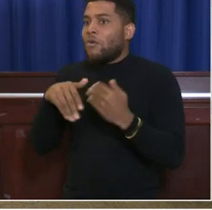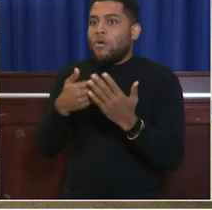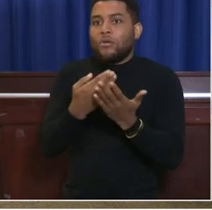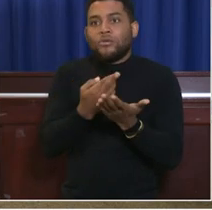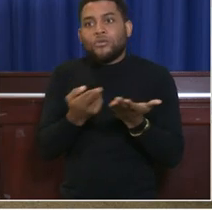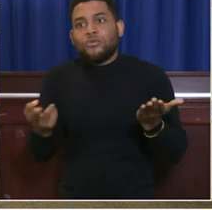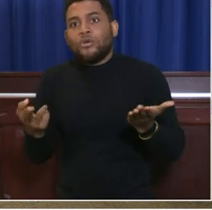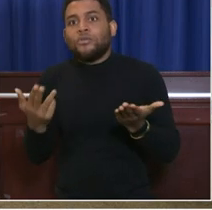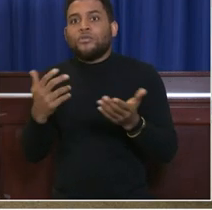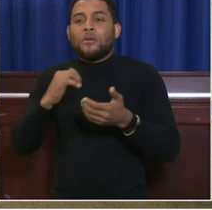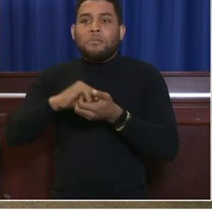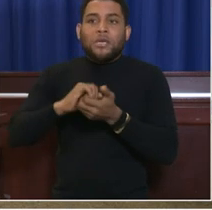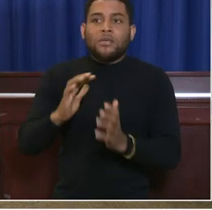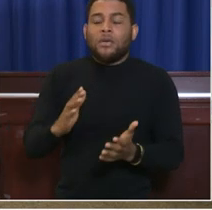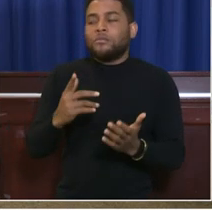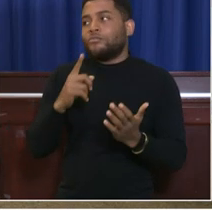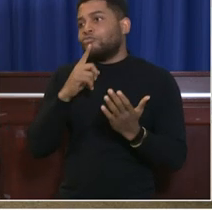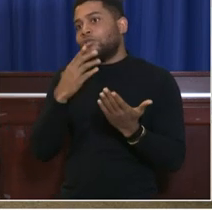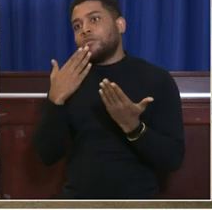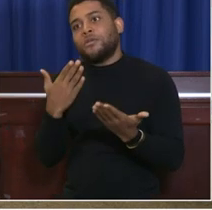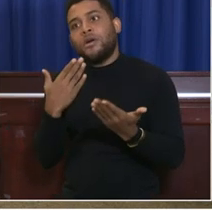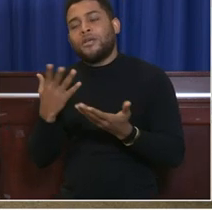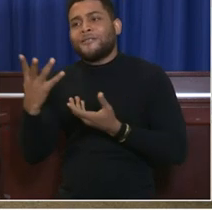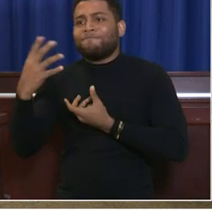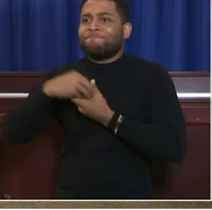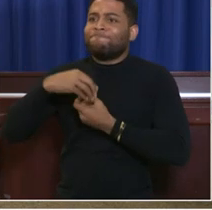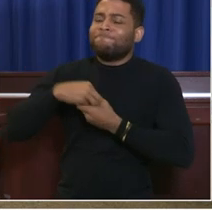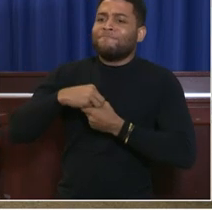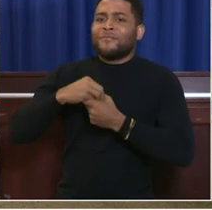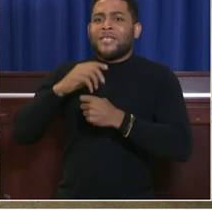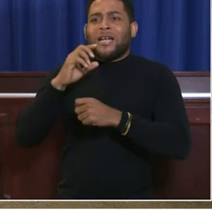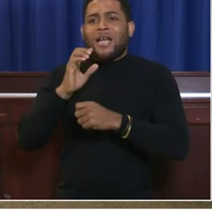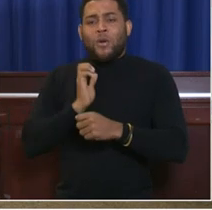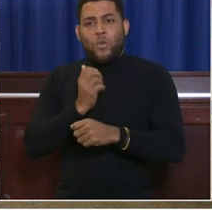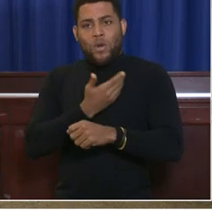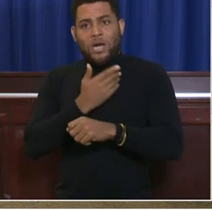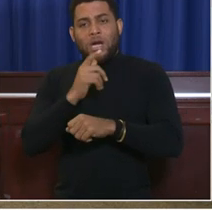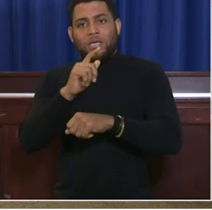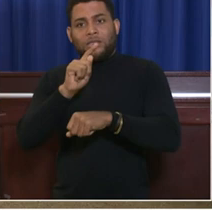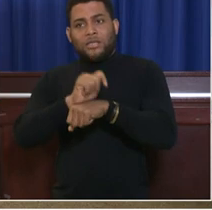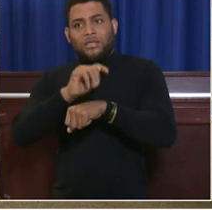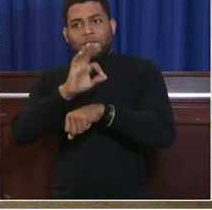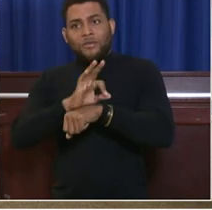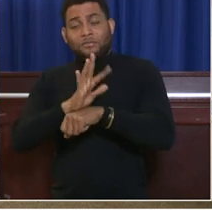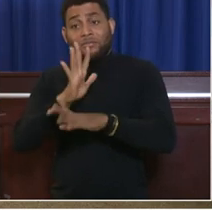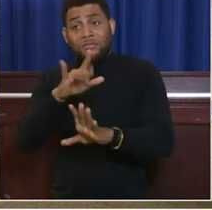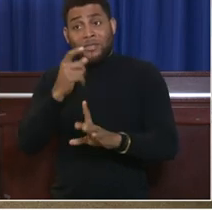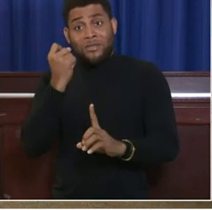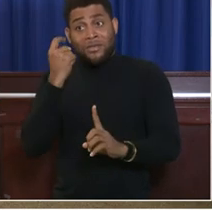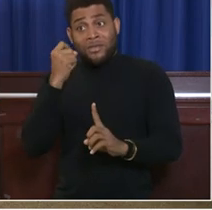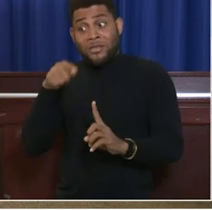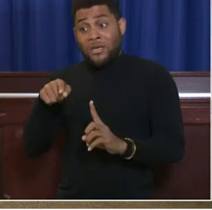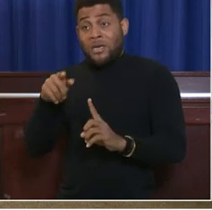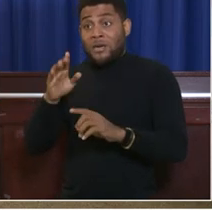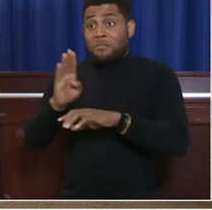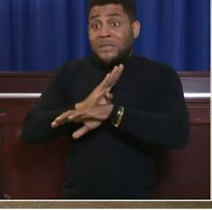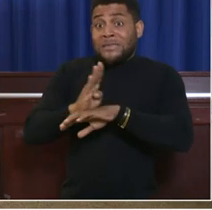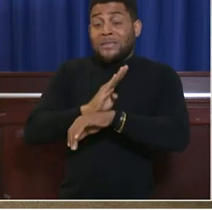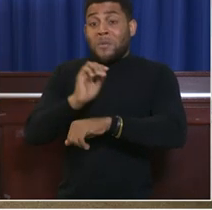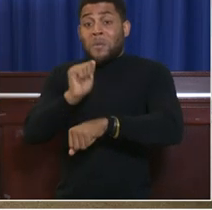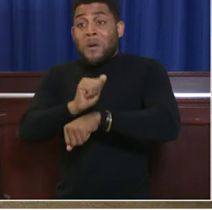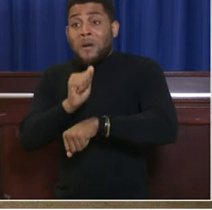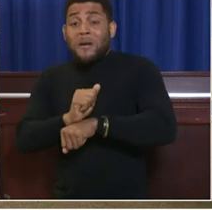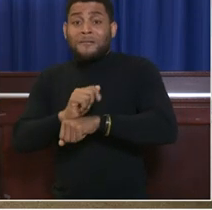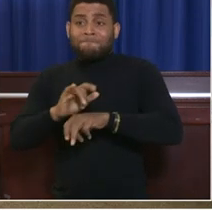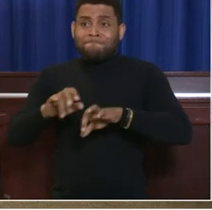provided to our task forces, and we know it's not because they don't have enough work on their own, but because they recognize the force multiplying